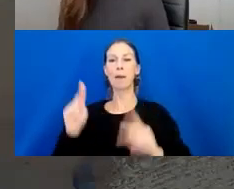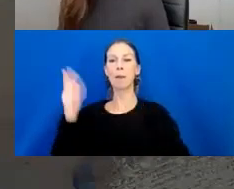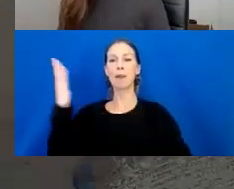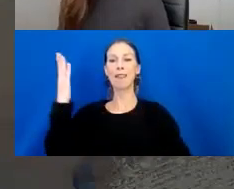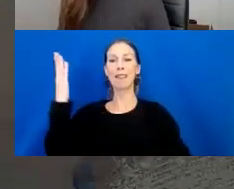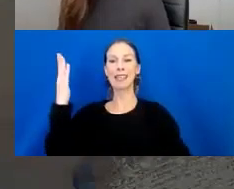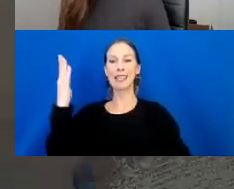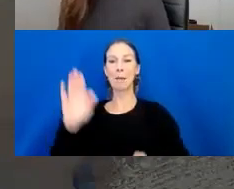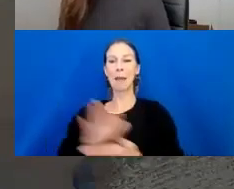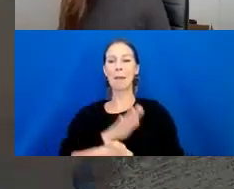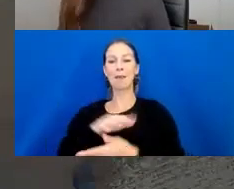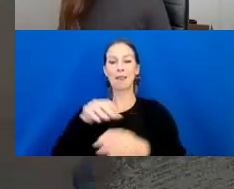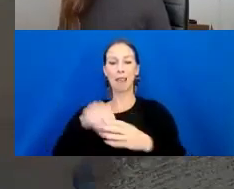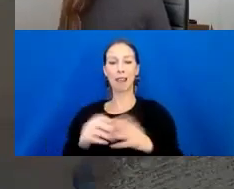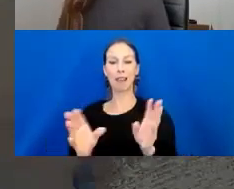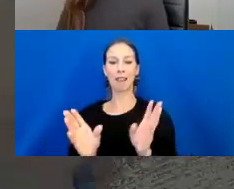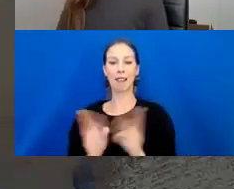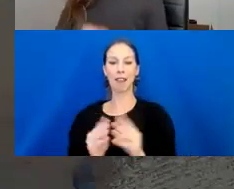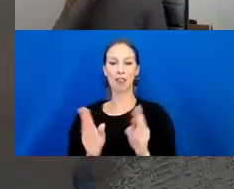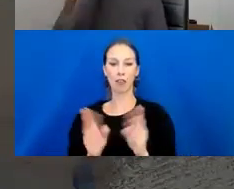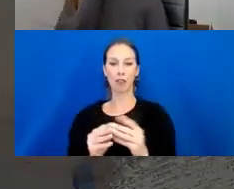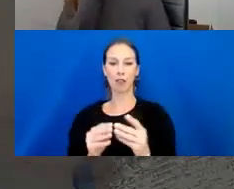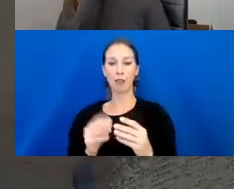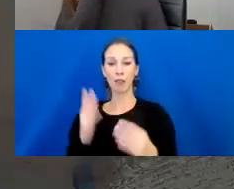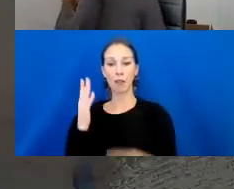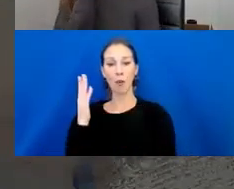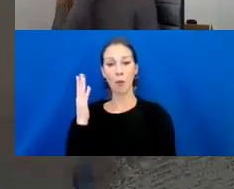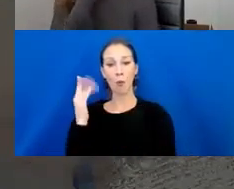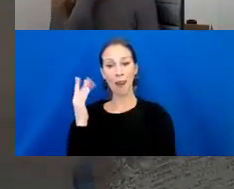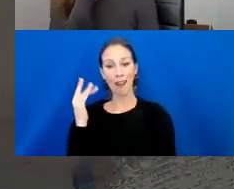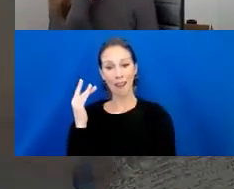that initially because sometimes,